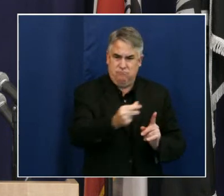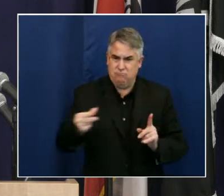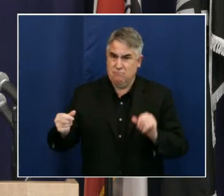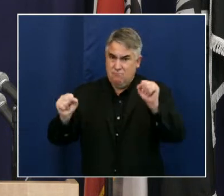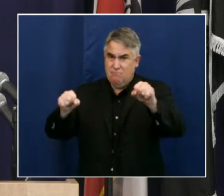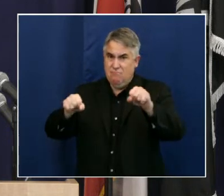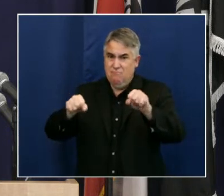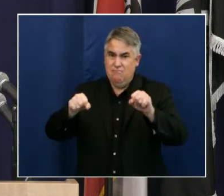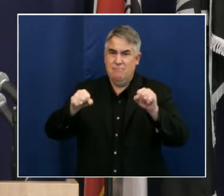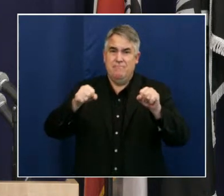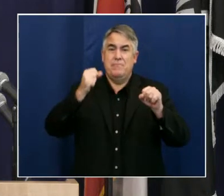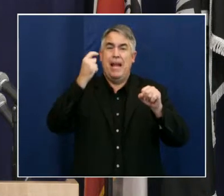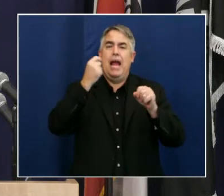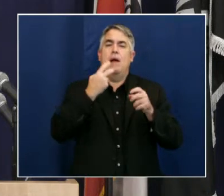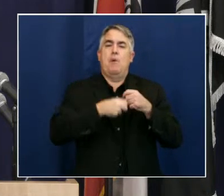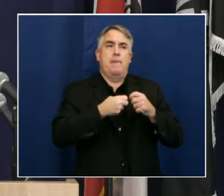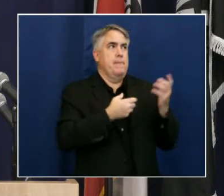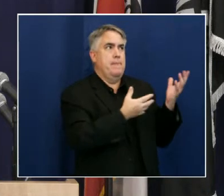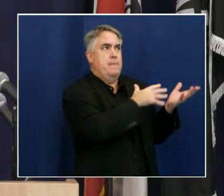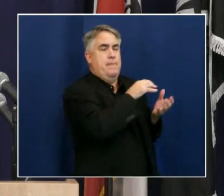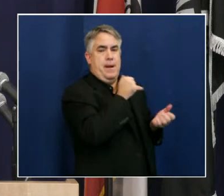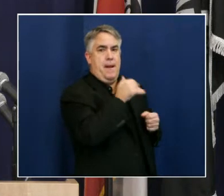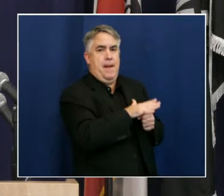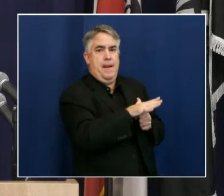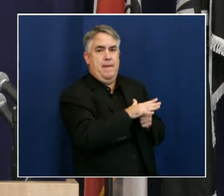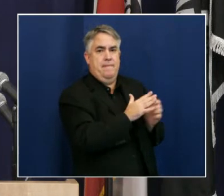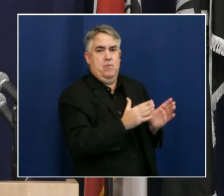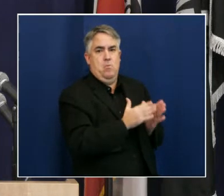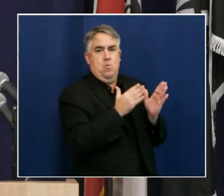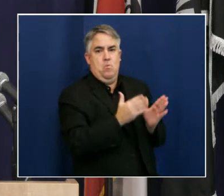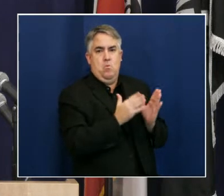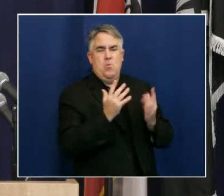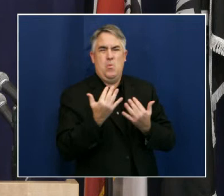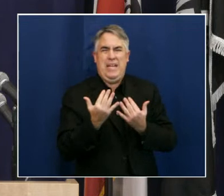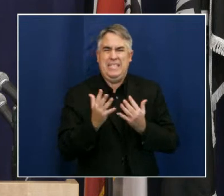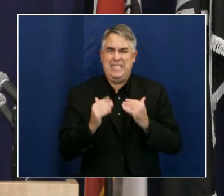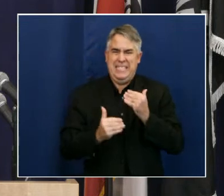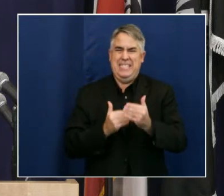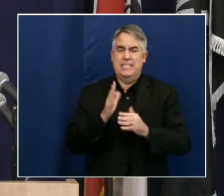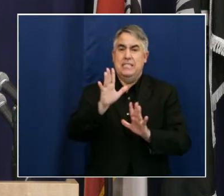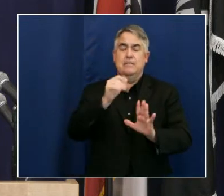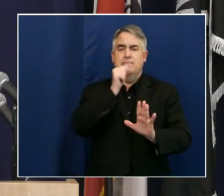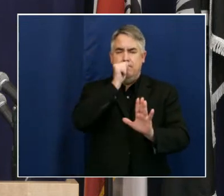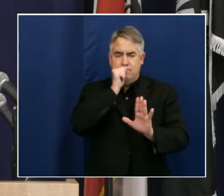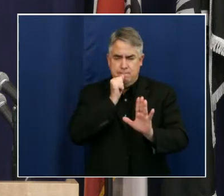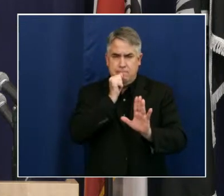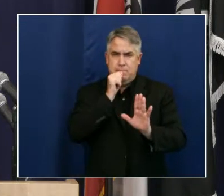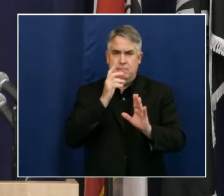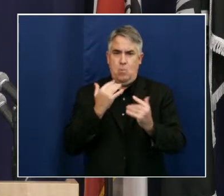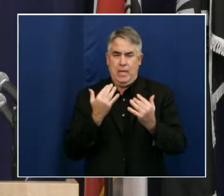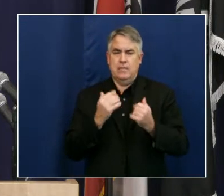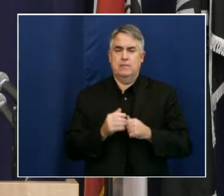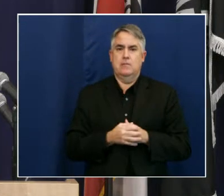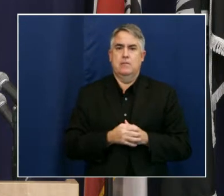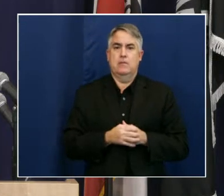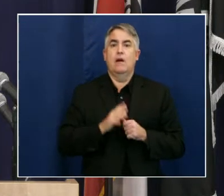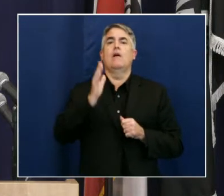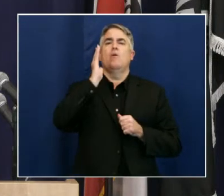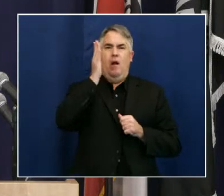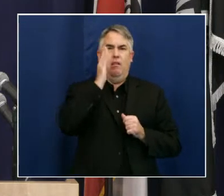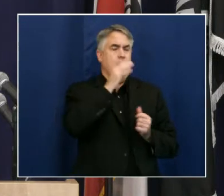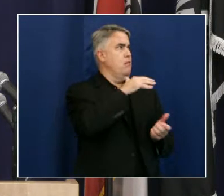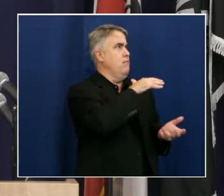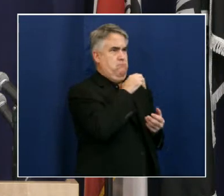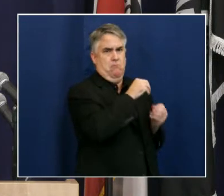not arrived in significant quantities to be able to administer to those. We expect more vaccines to arrive